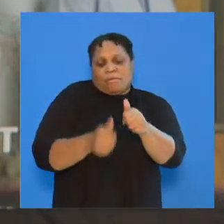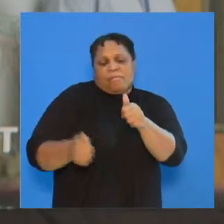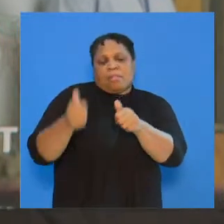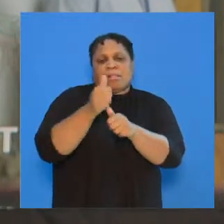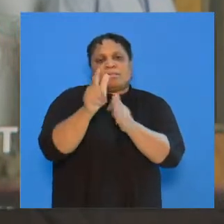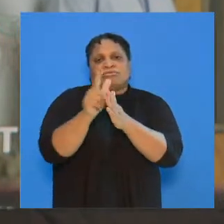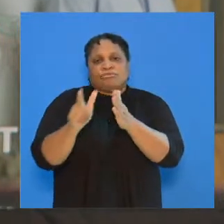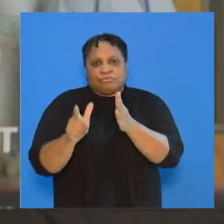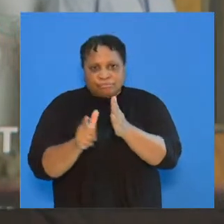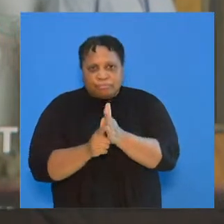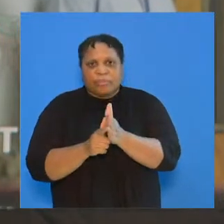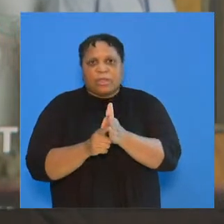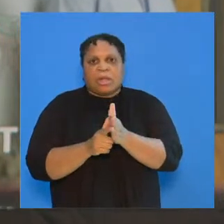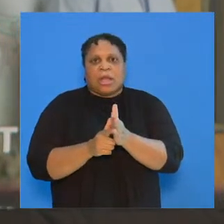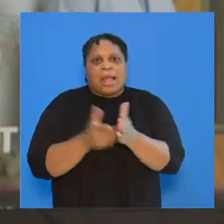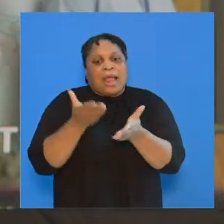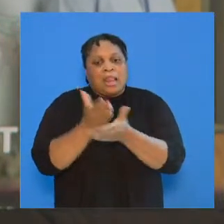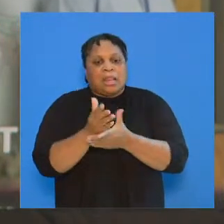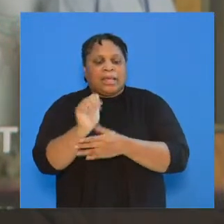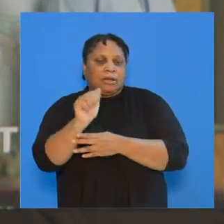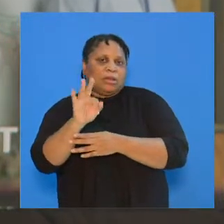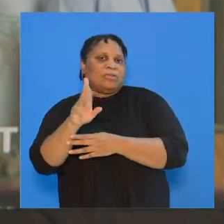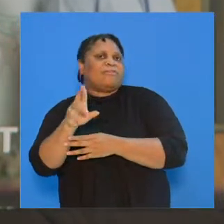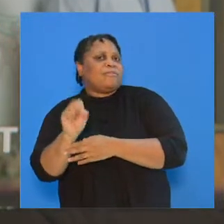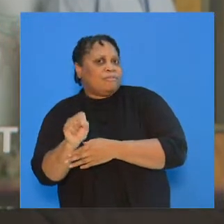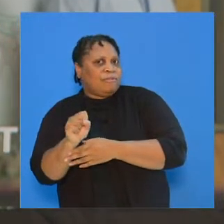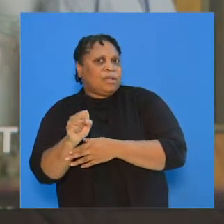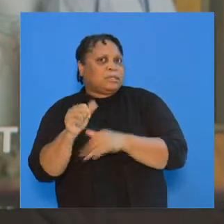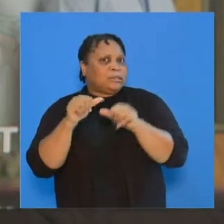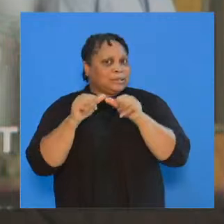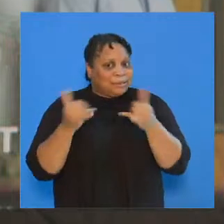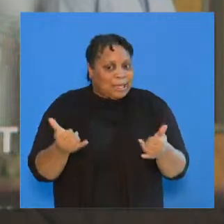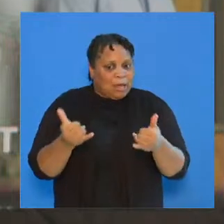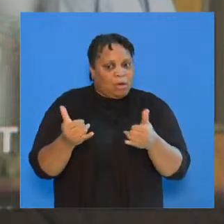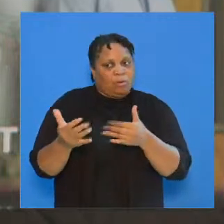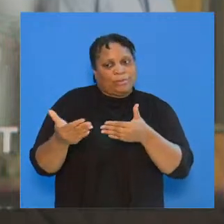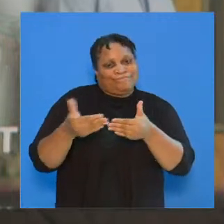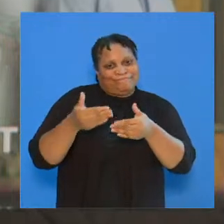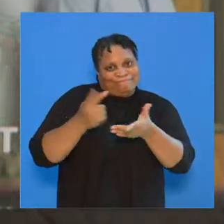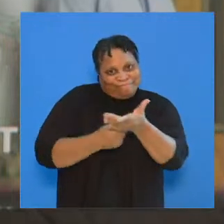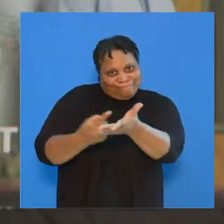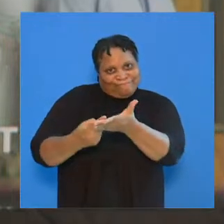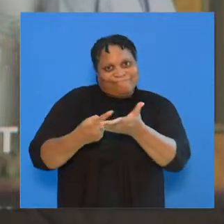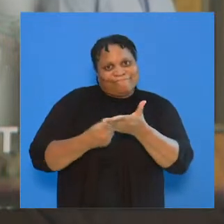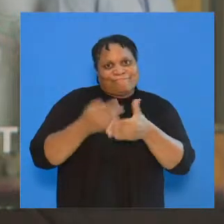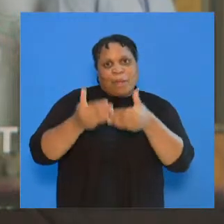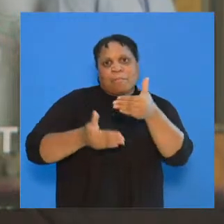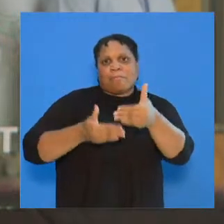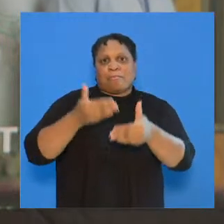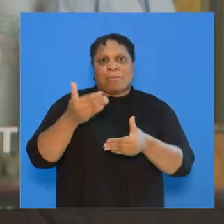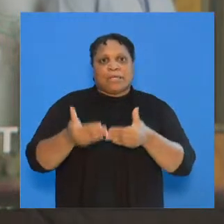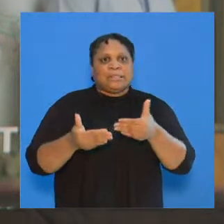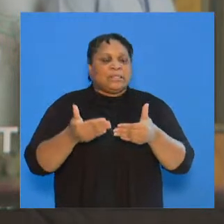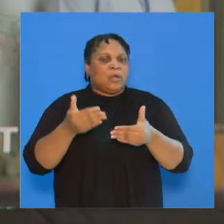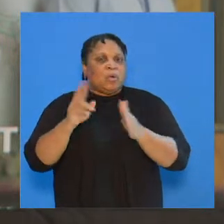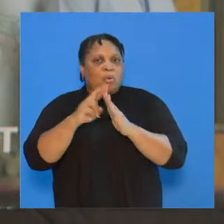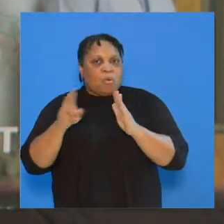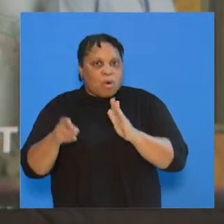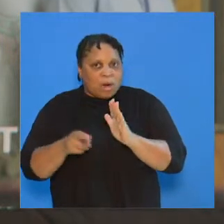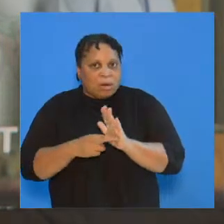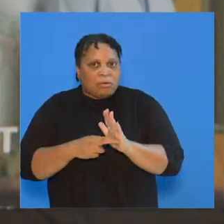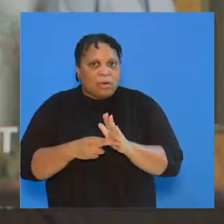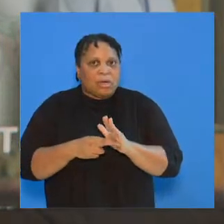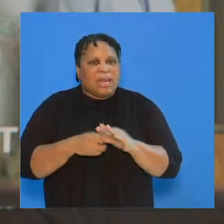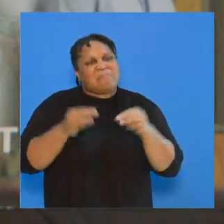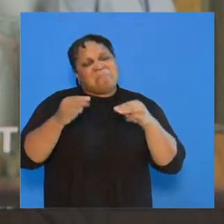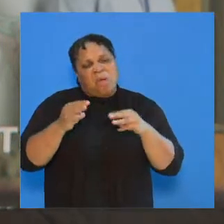Minister of Legal Affairs, is currently engaged in a consultative process surrounding the creation of a regulated cannabis market